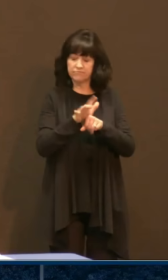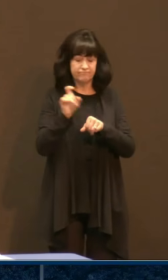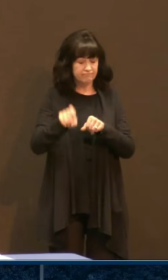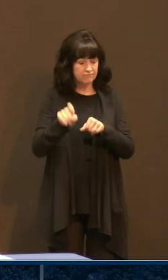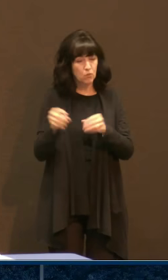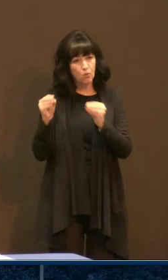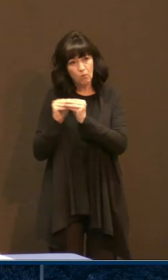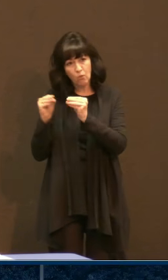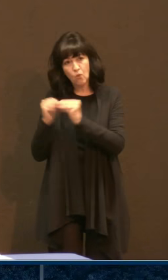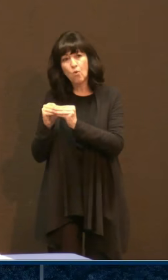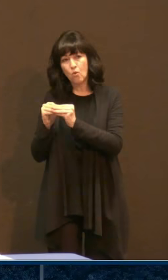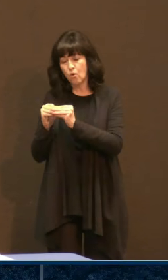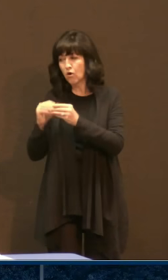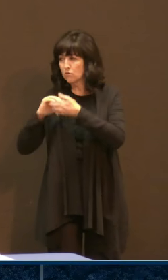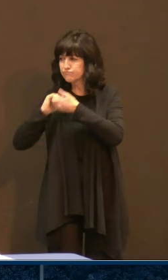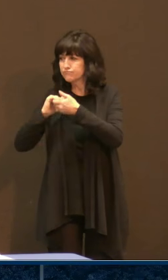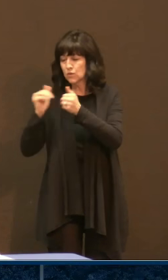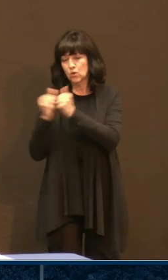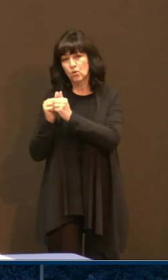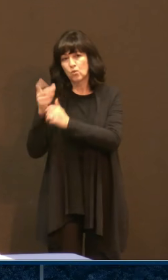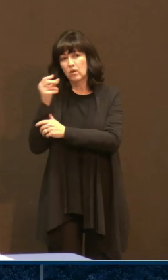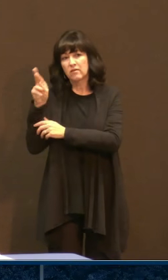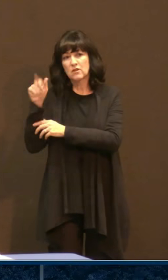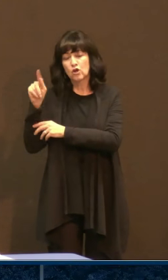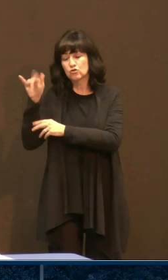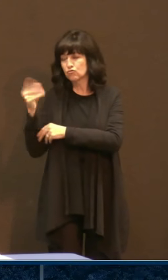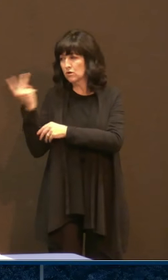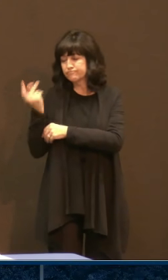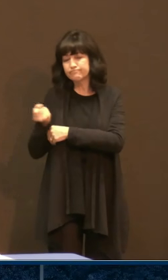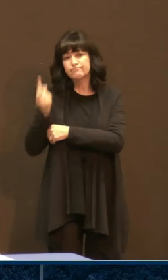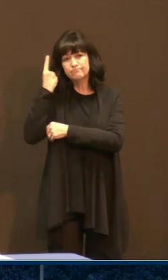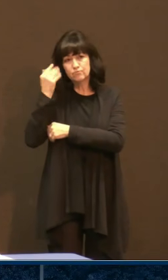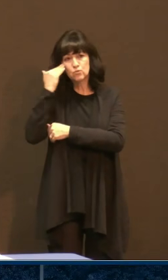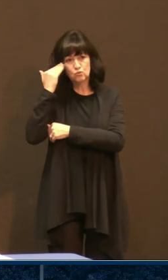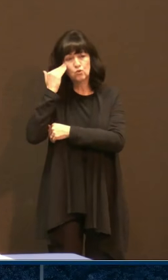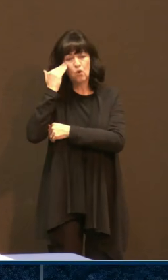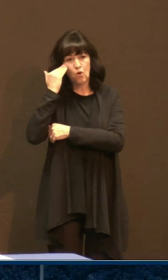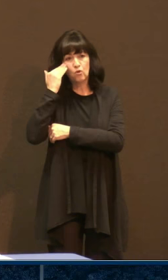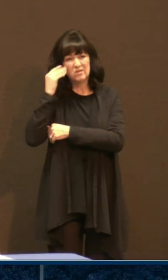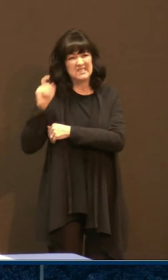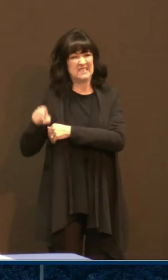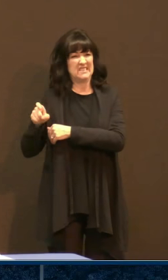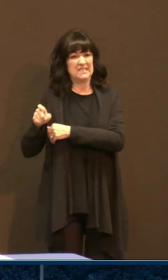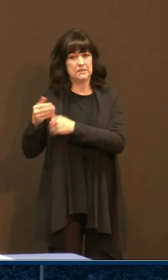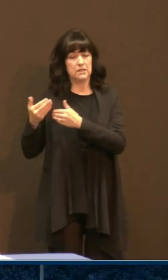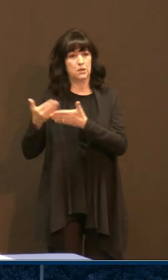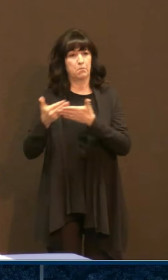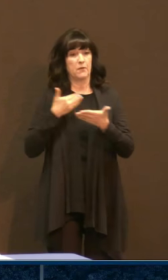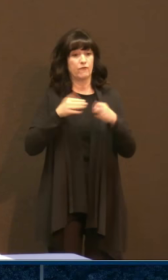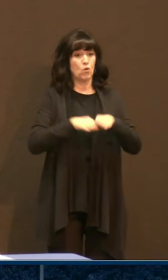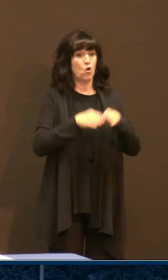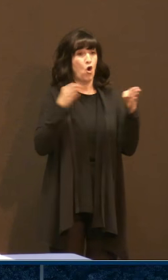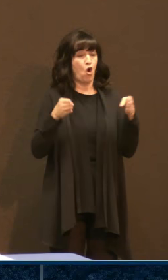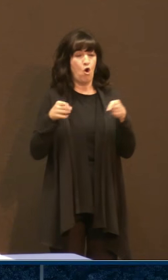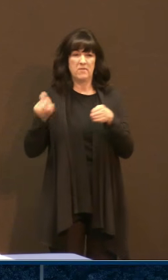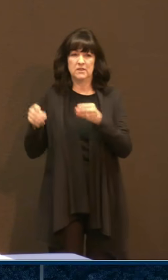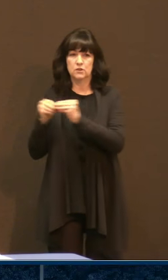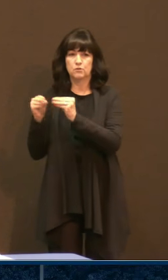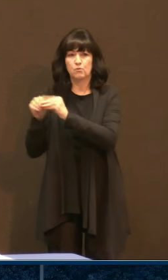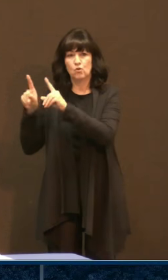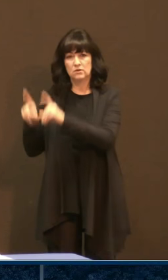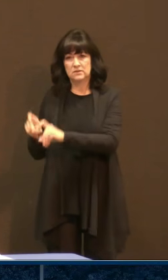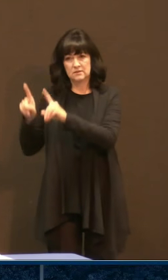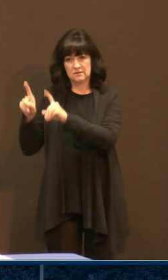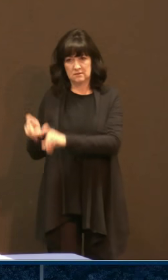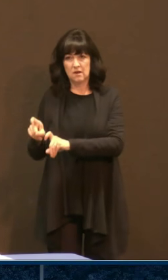that. It's the only way that we can reopen. And if you look at these numbers, that's basically a 2-week period of time from April the 10th to April